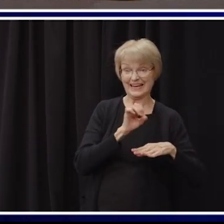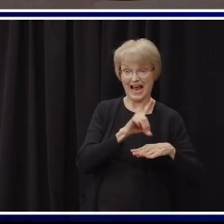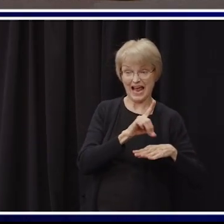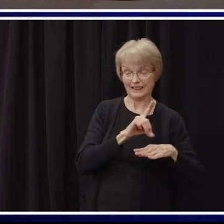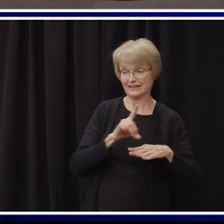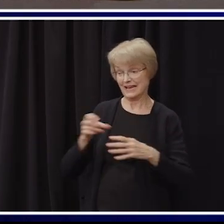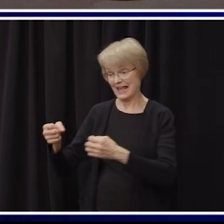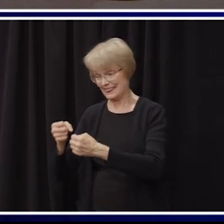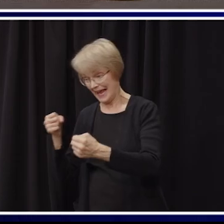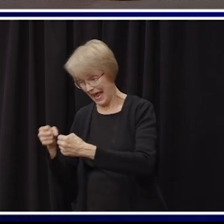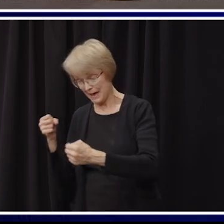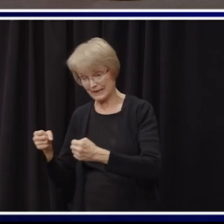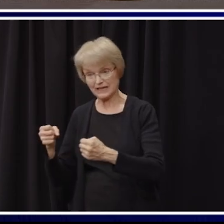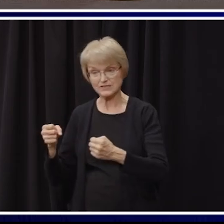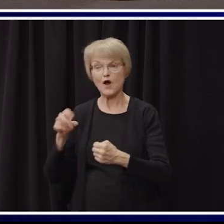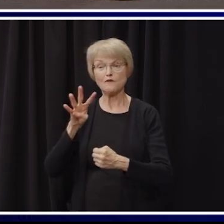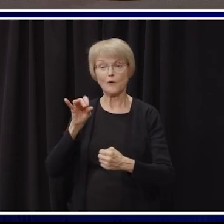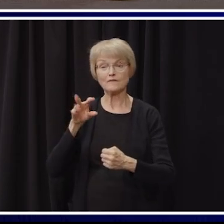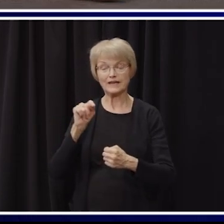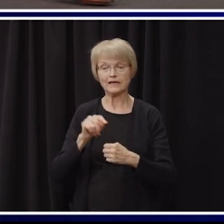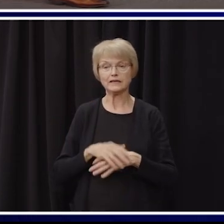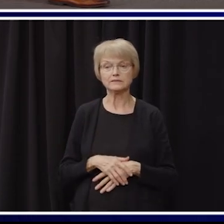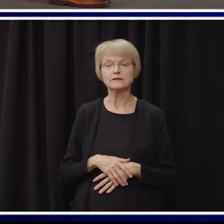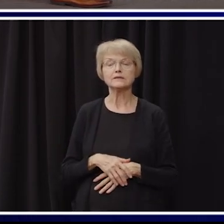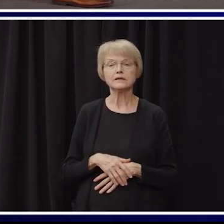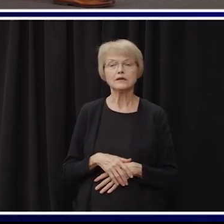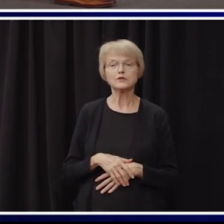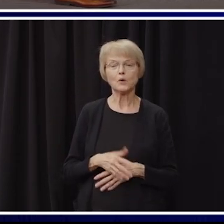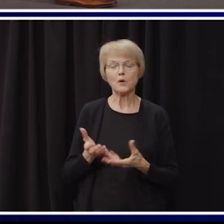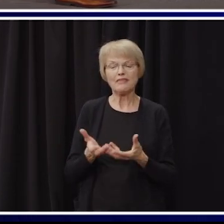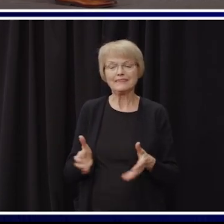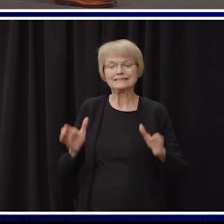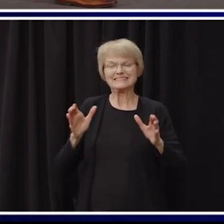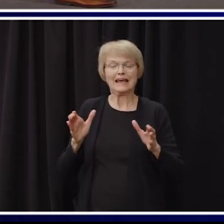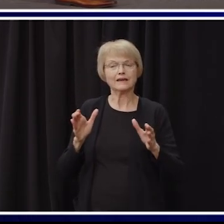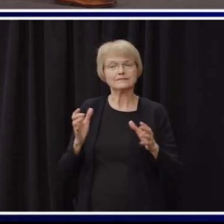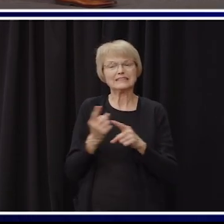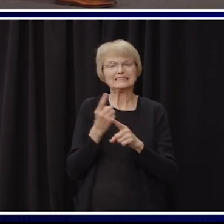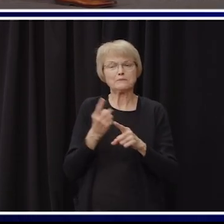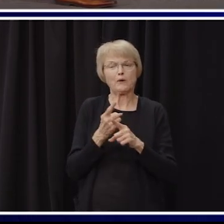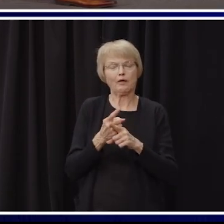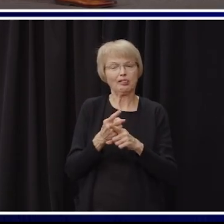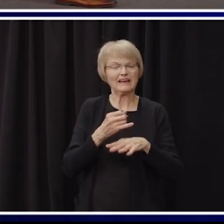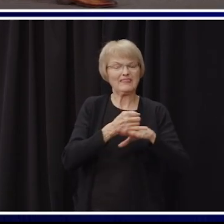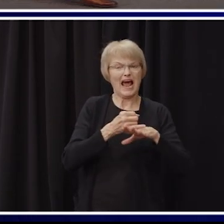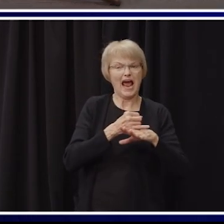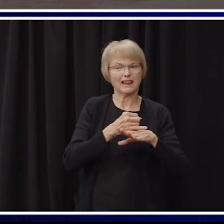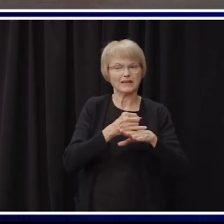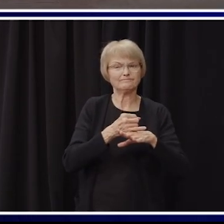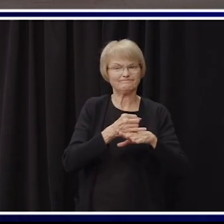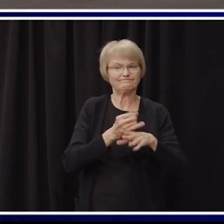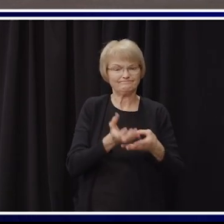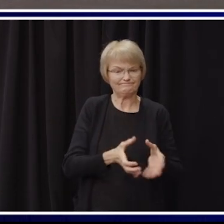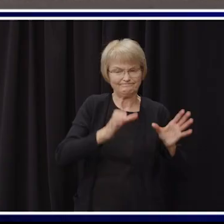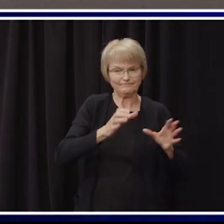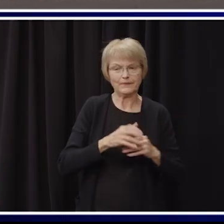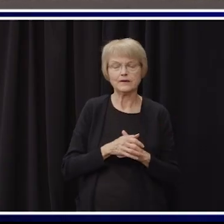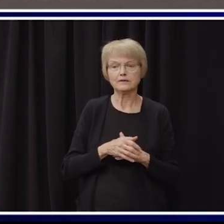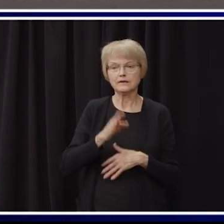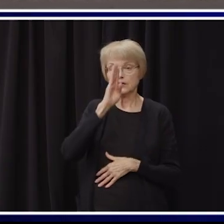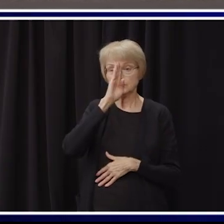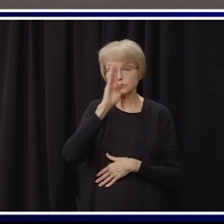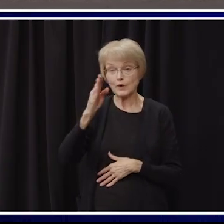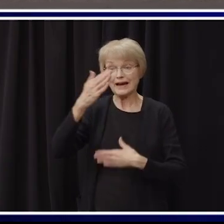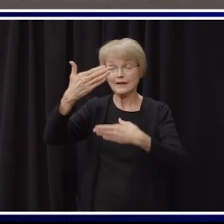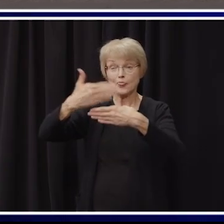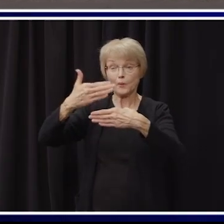cabinets. You'll see the sink on the left is a more typical sink in the island. Whereas if you go straight ahead underneath this